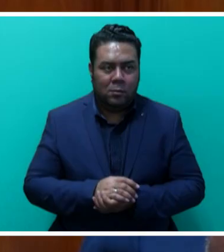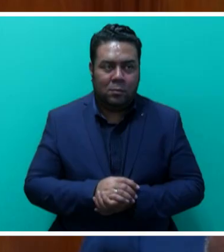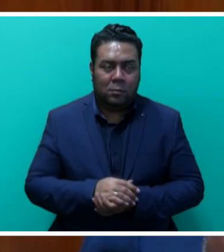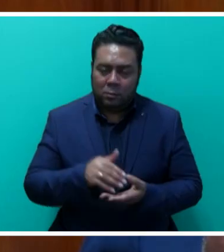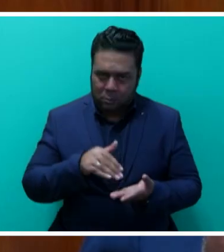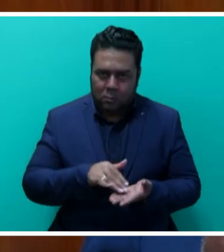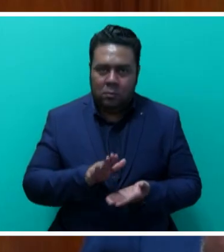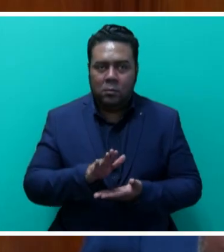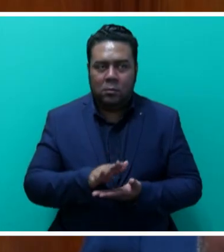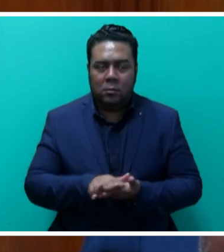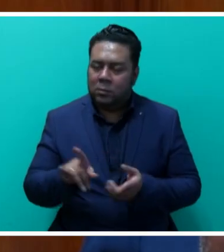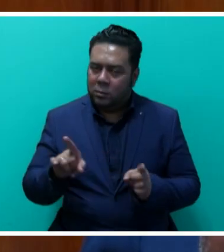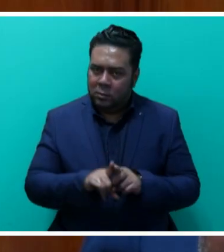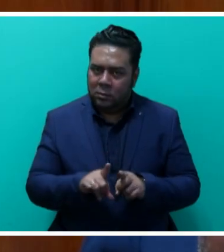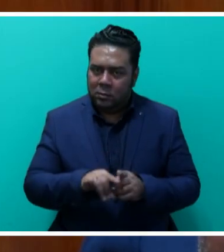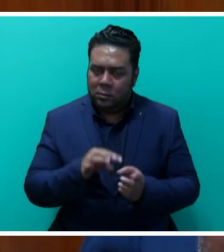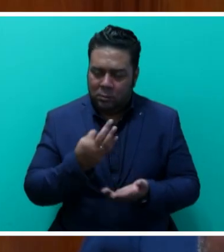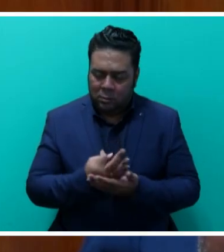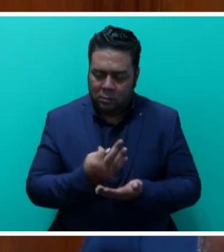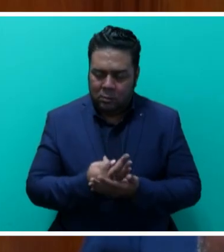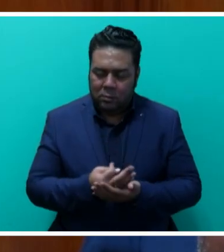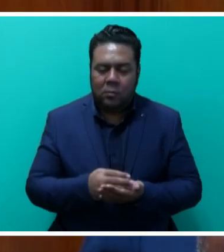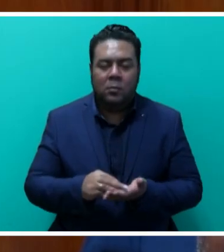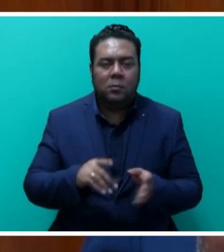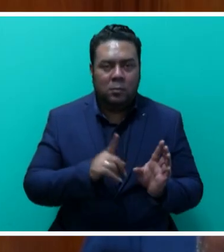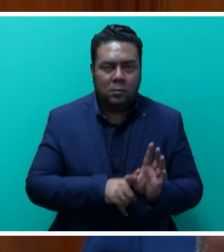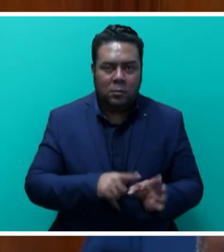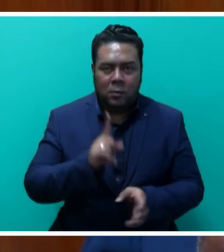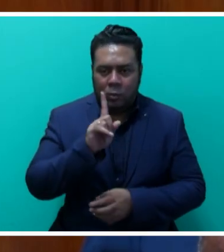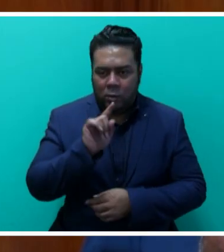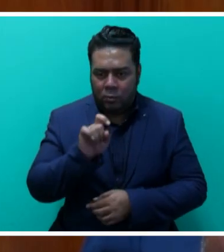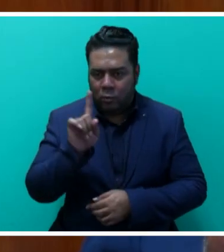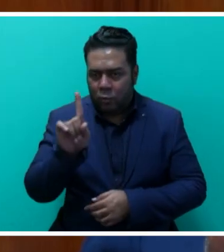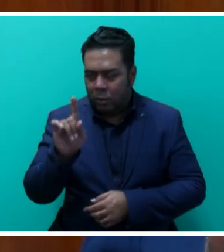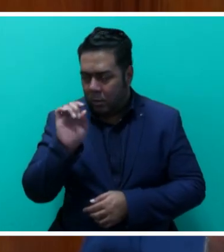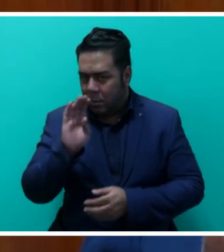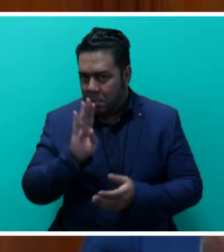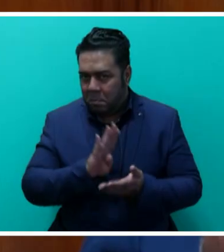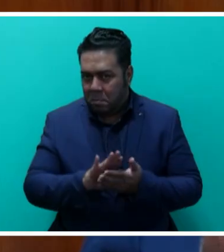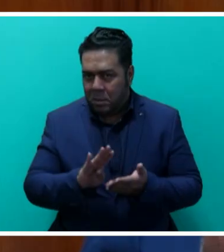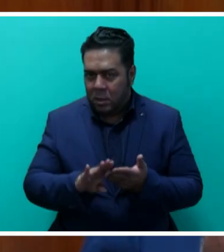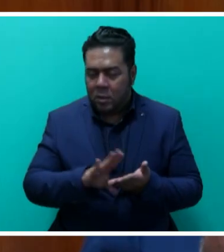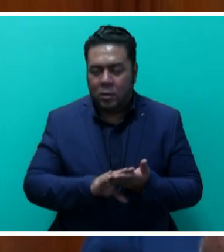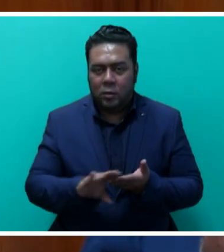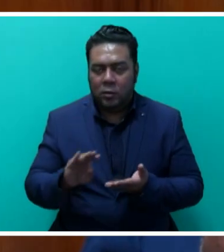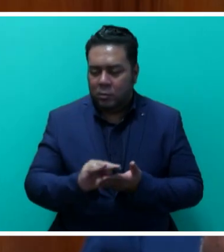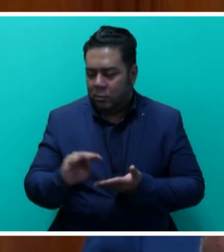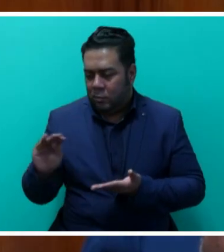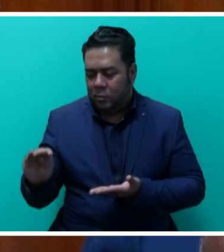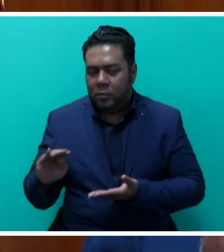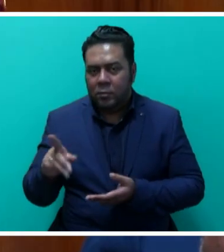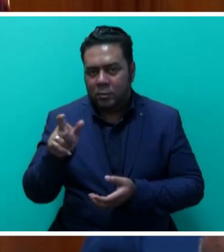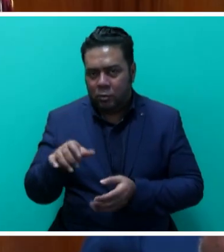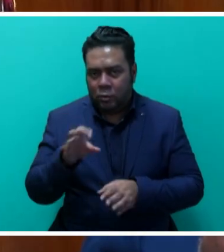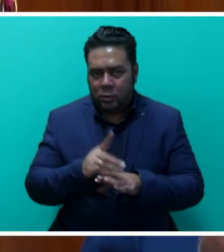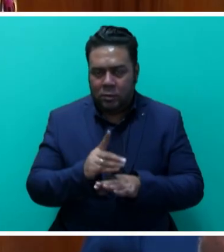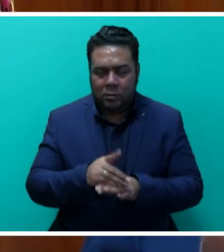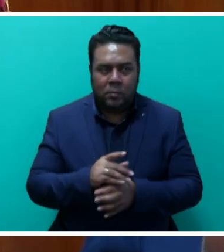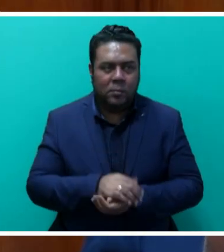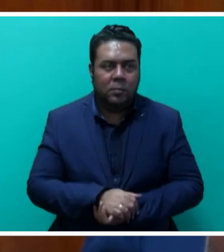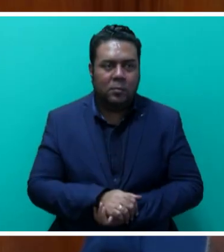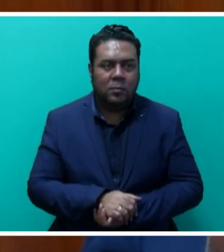in the same financial year, and an allocation of $1.1 million was allocated for the grants. Honourable